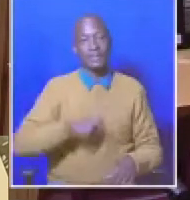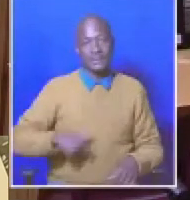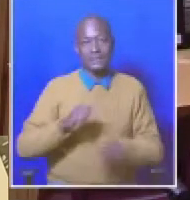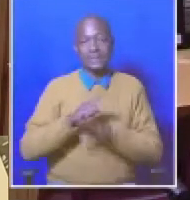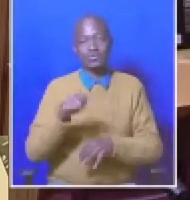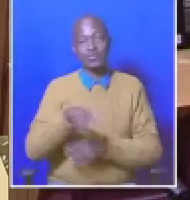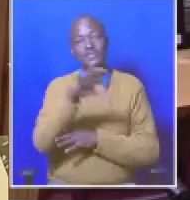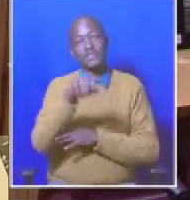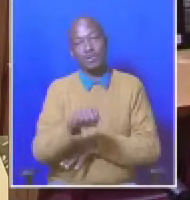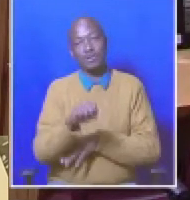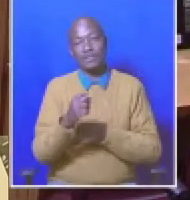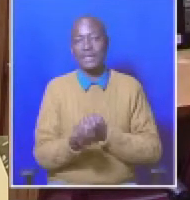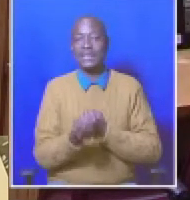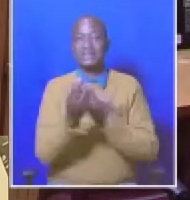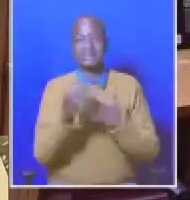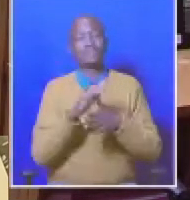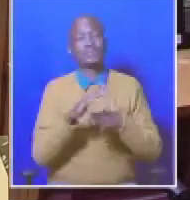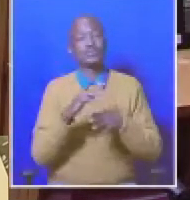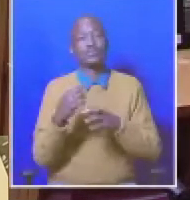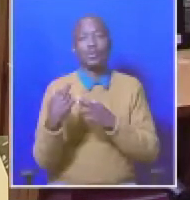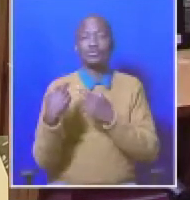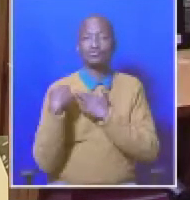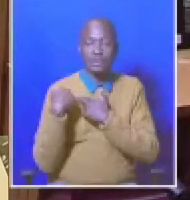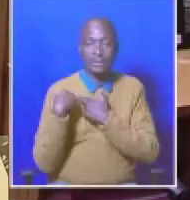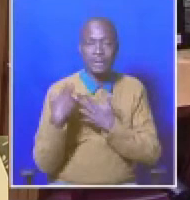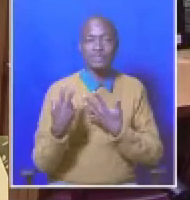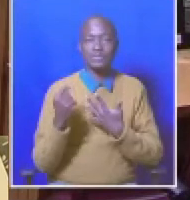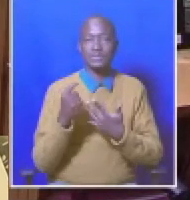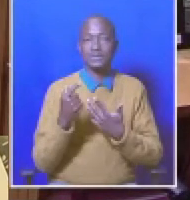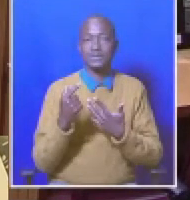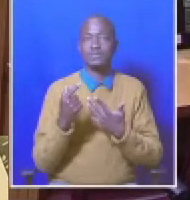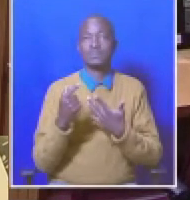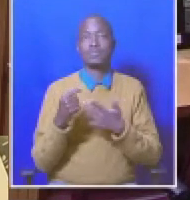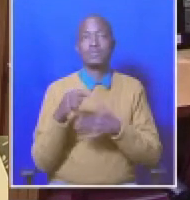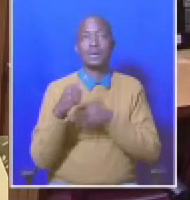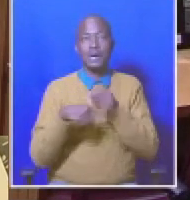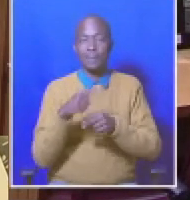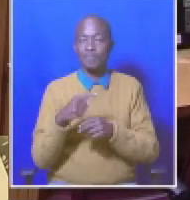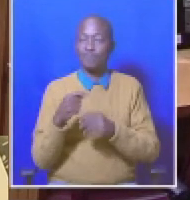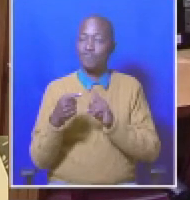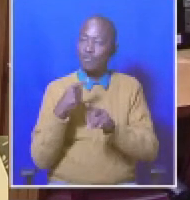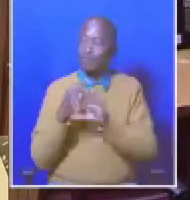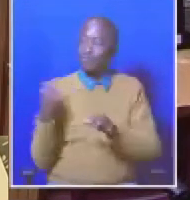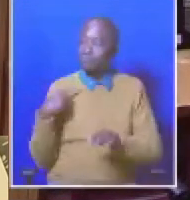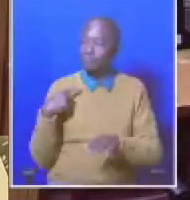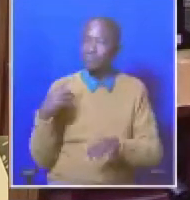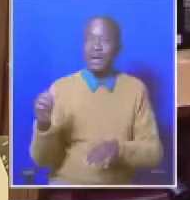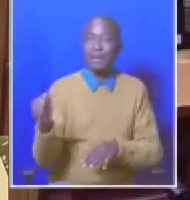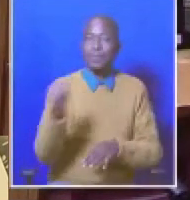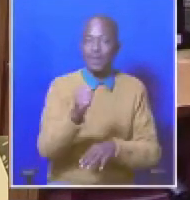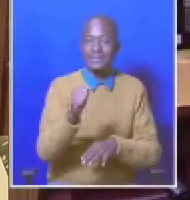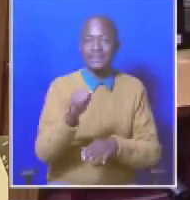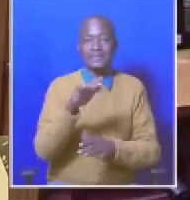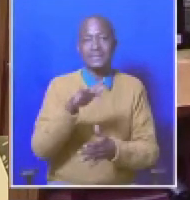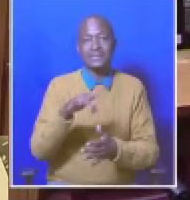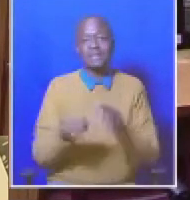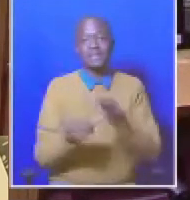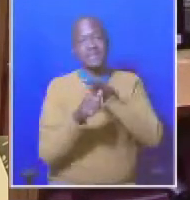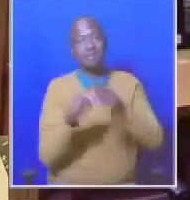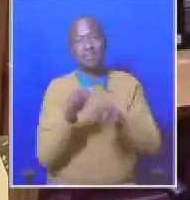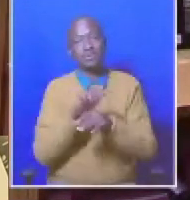Republic has discharged his responsibilities since appointed to this important position in the